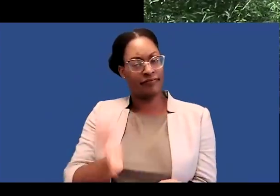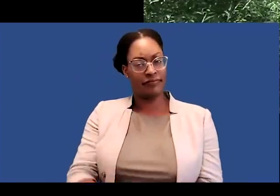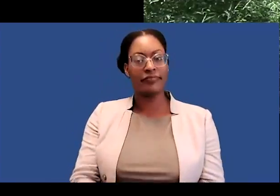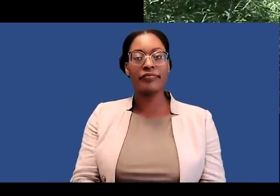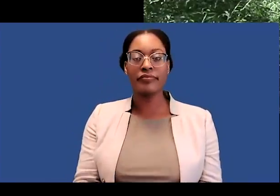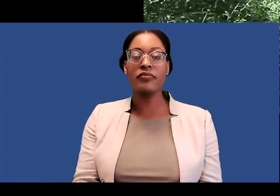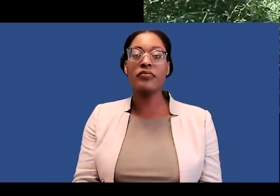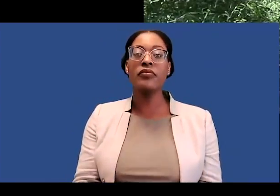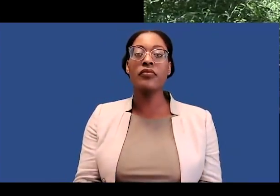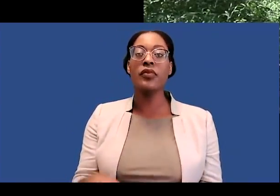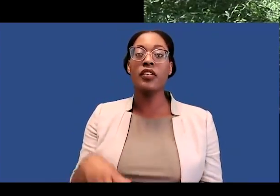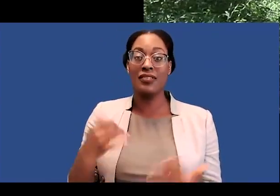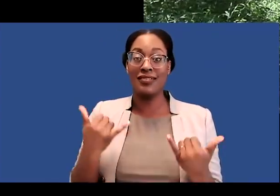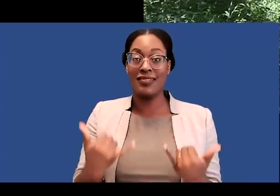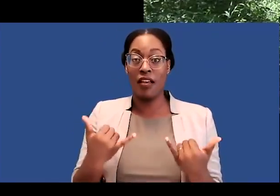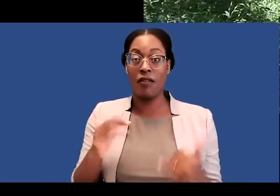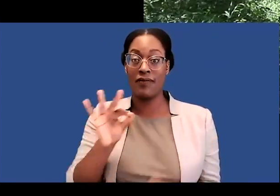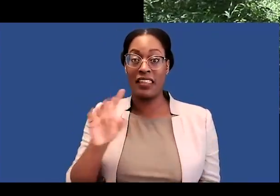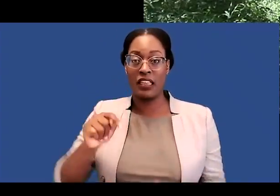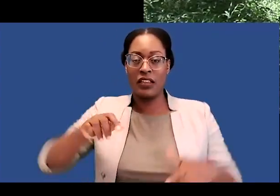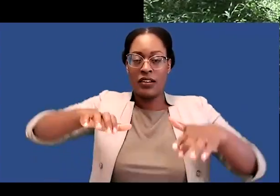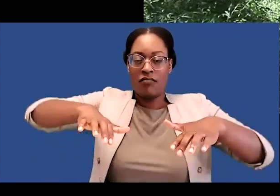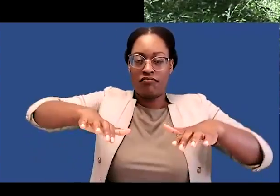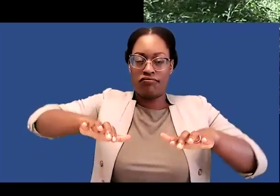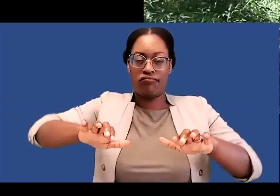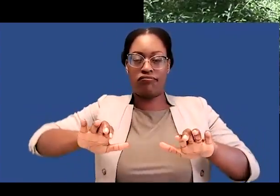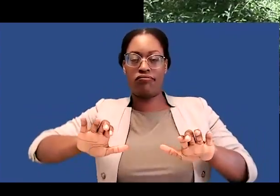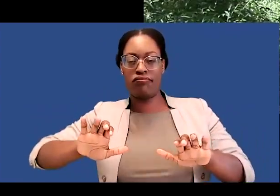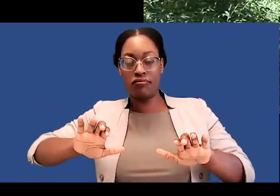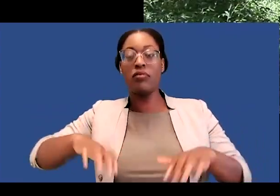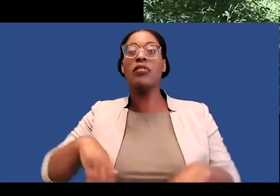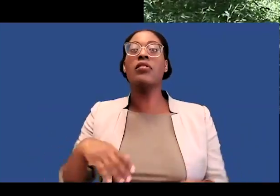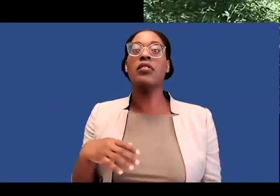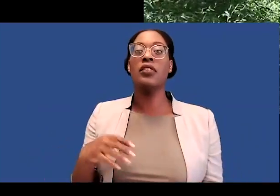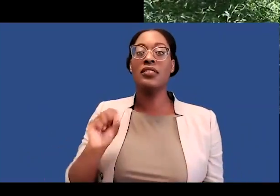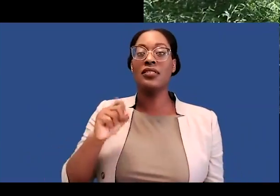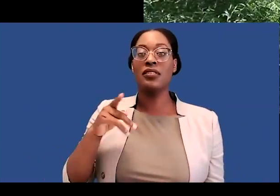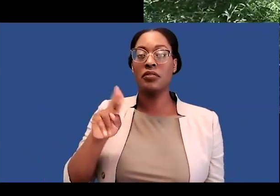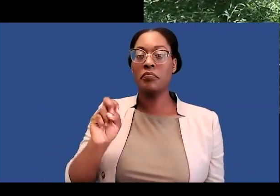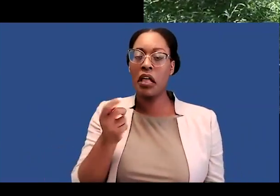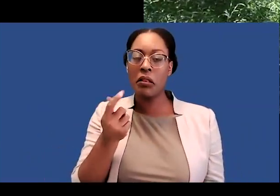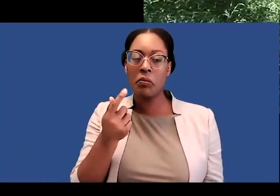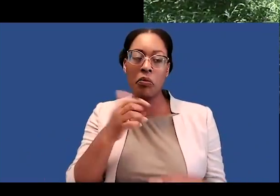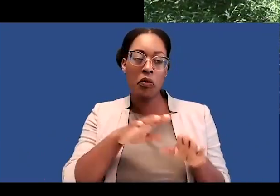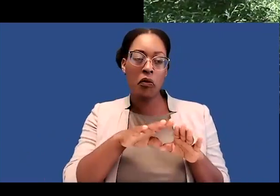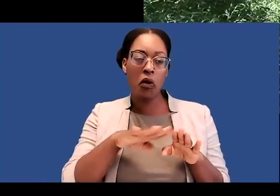We're going to go ahead and press the heels down as much as you can. Slightly arch the spine, sending the hips